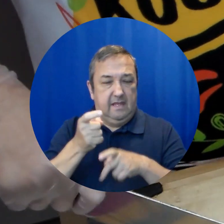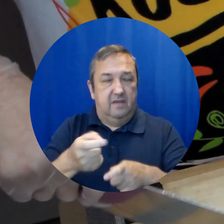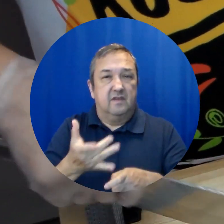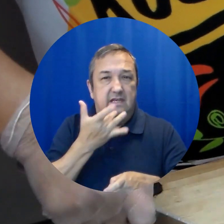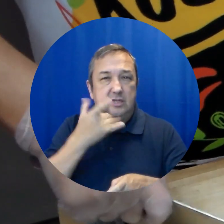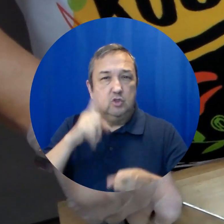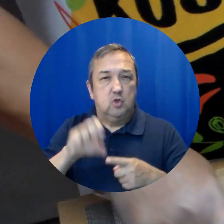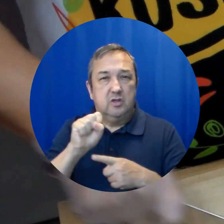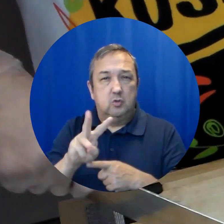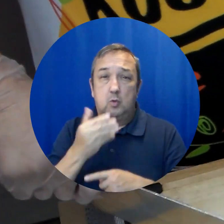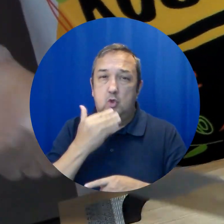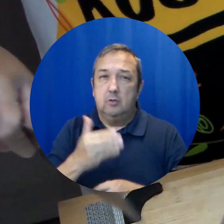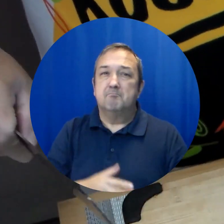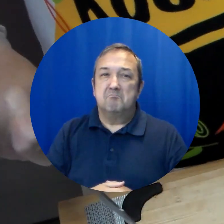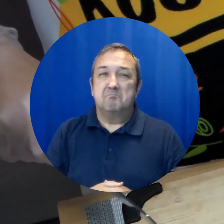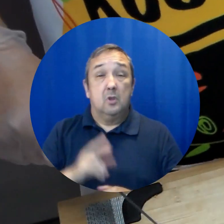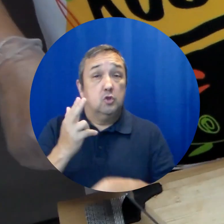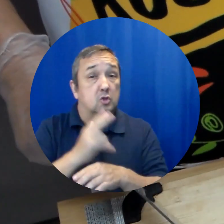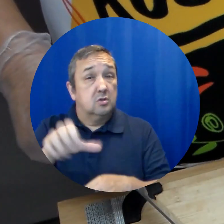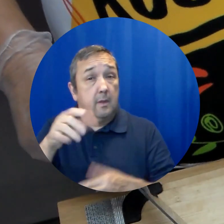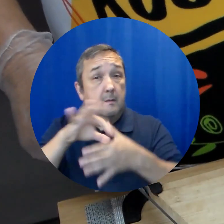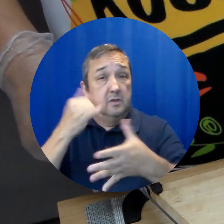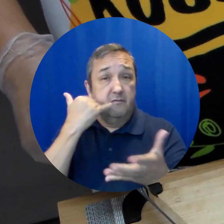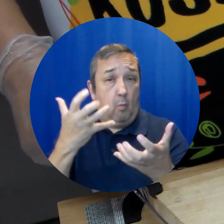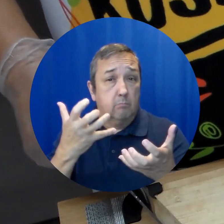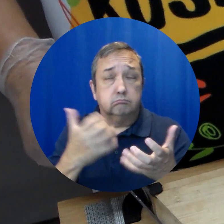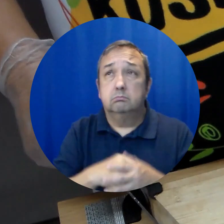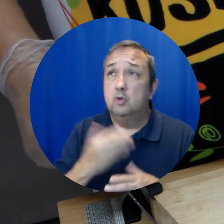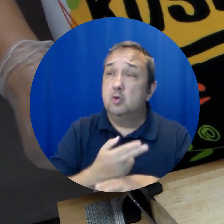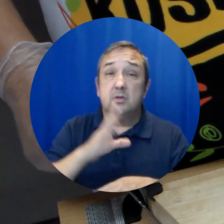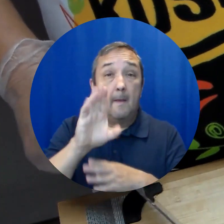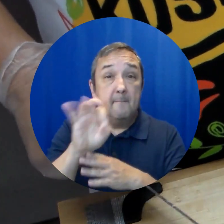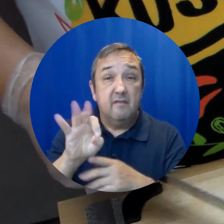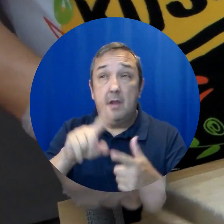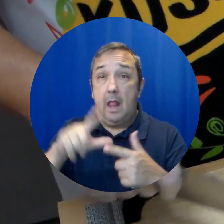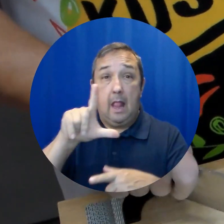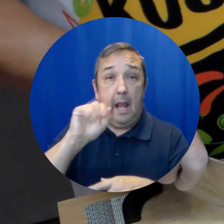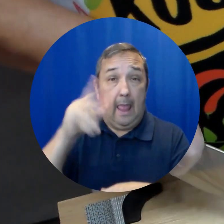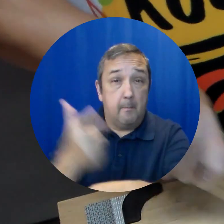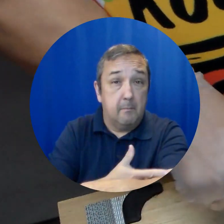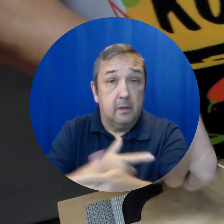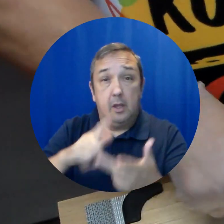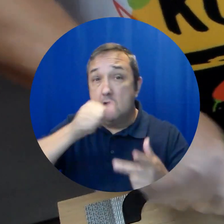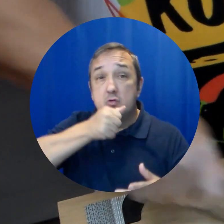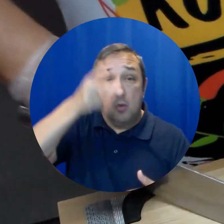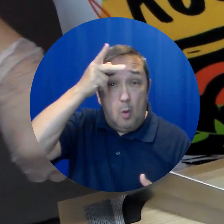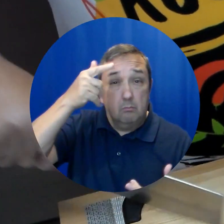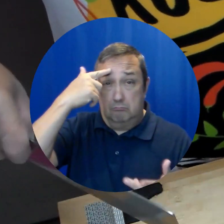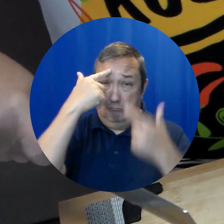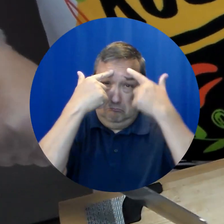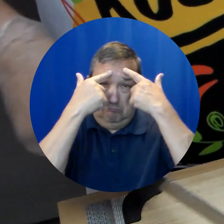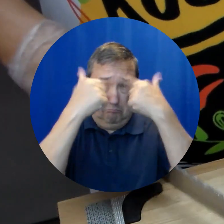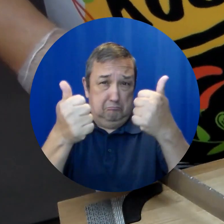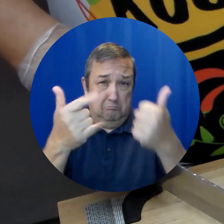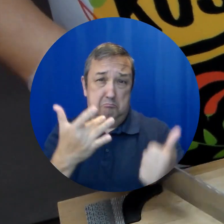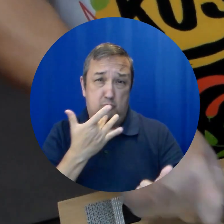into the stew really, really well. You can use other meats you like. You can use beef, you can use lamb, you can use goat, whatever strikes